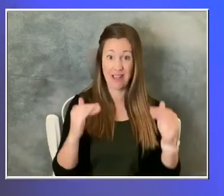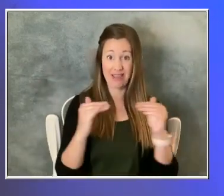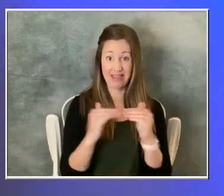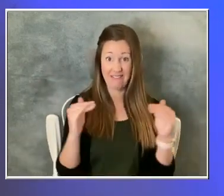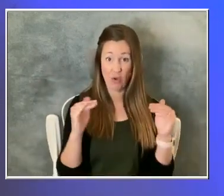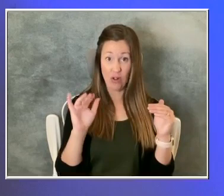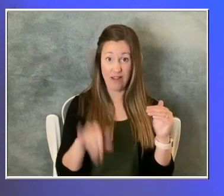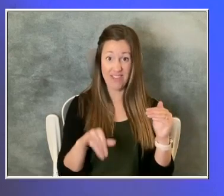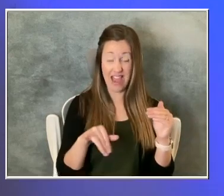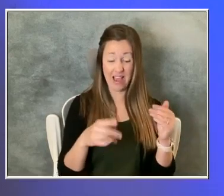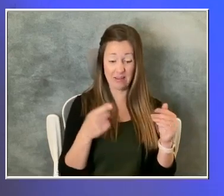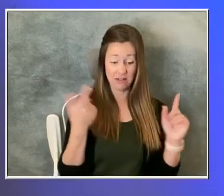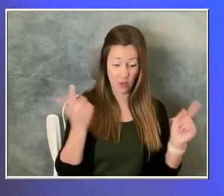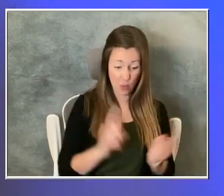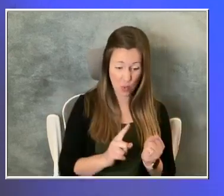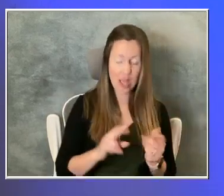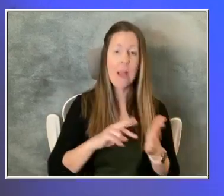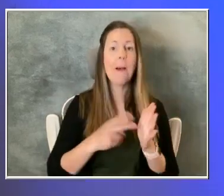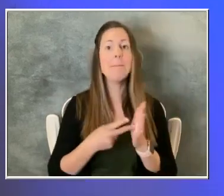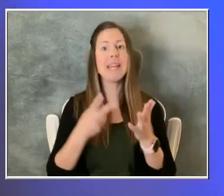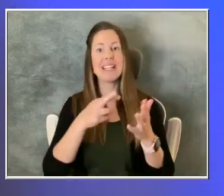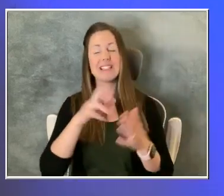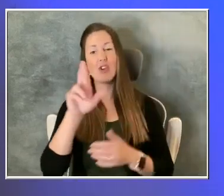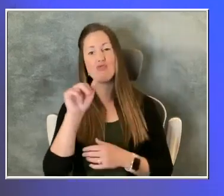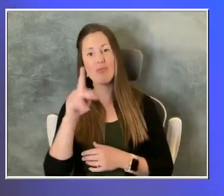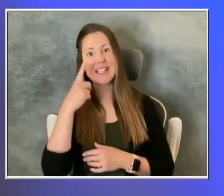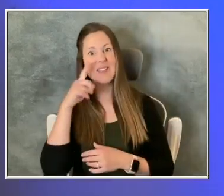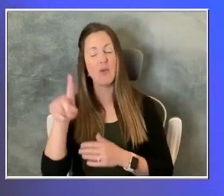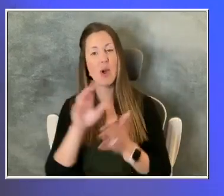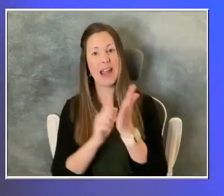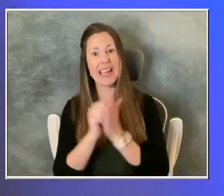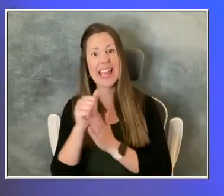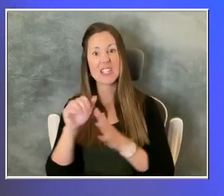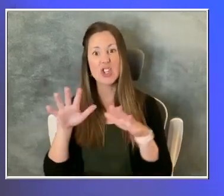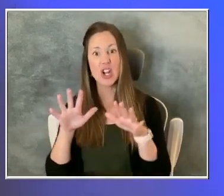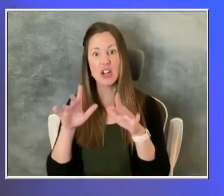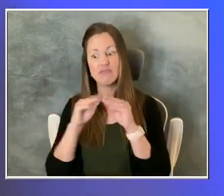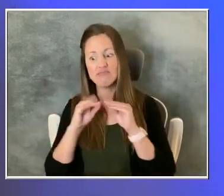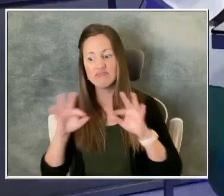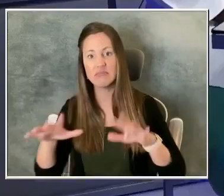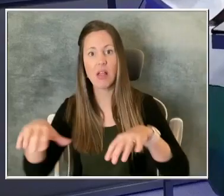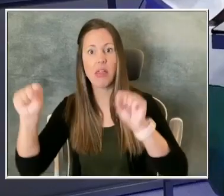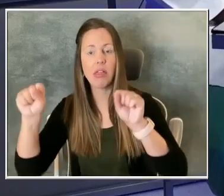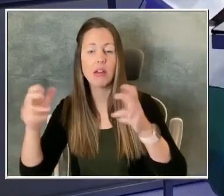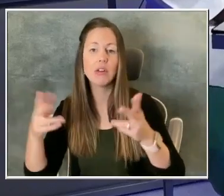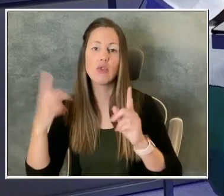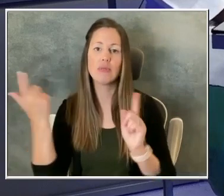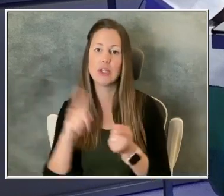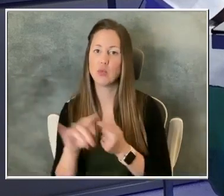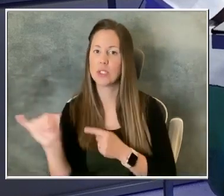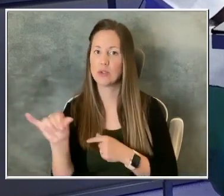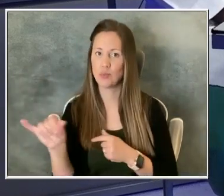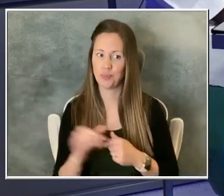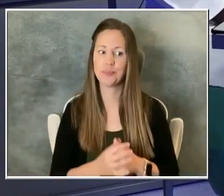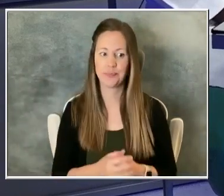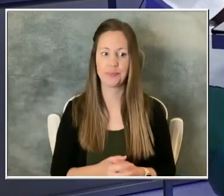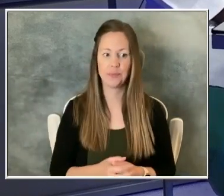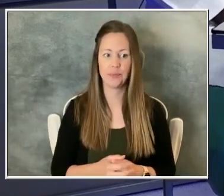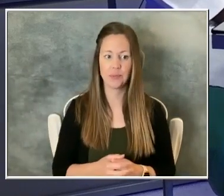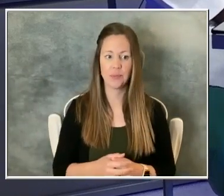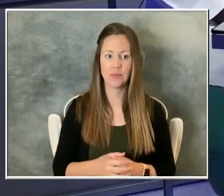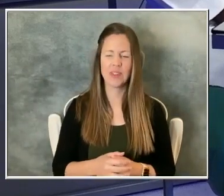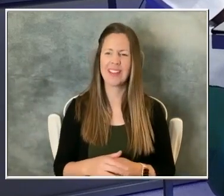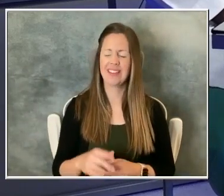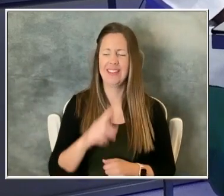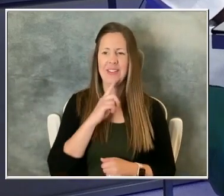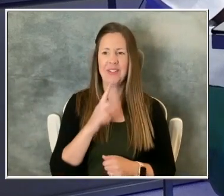the risk of invasion of cancers. You would reduce the risk that they would spread to other locations. It is pretty remarkable.